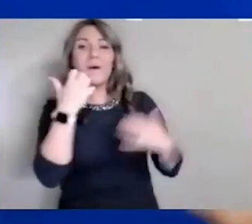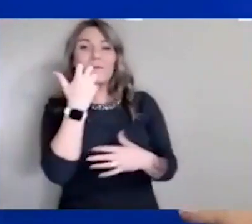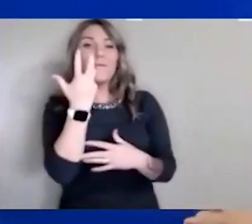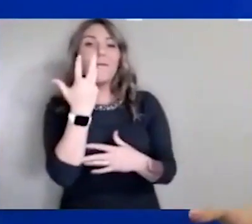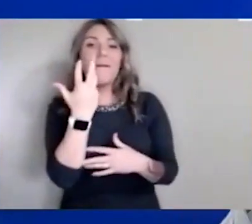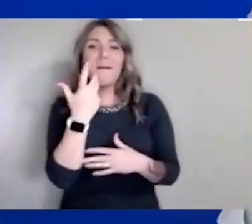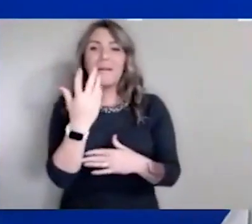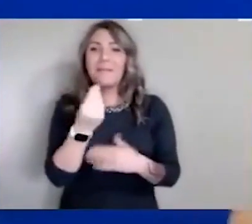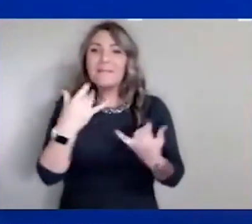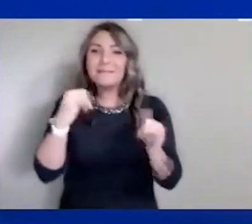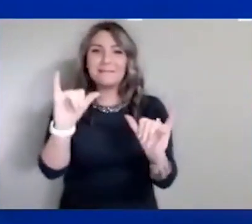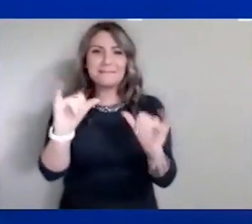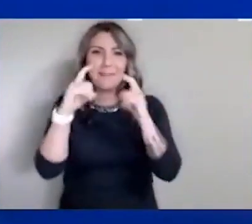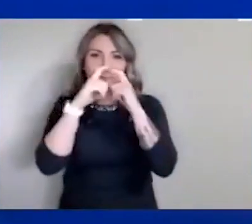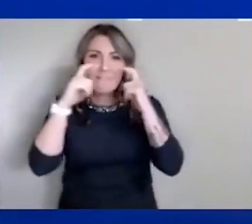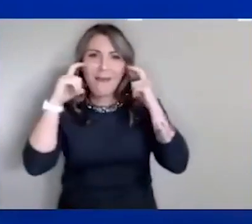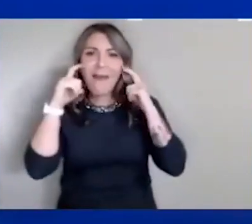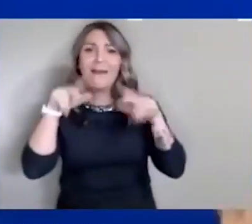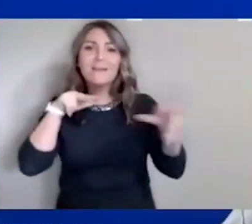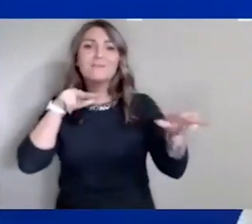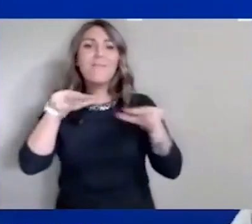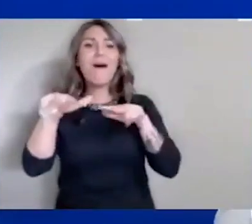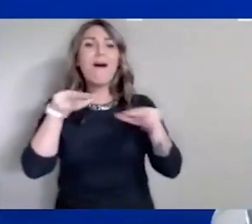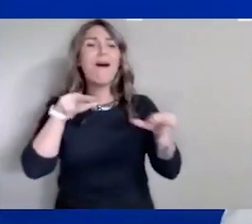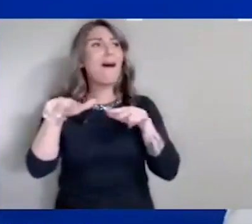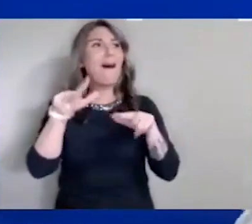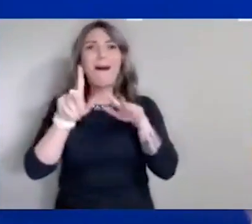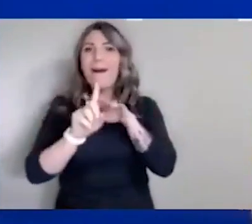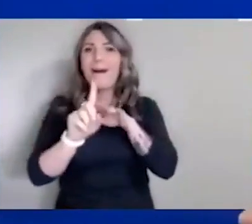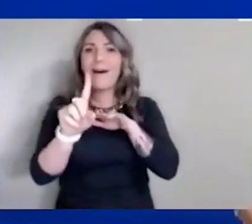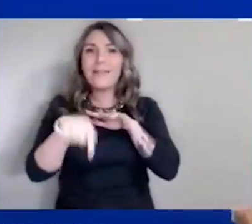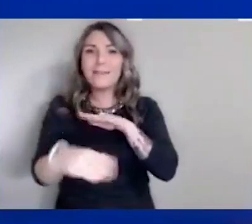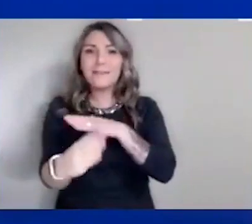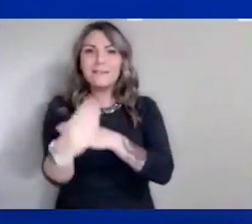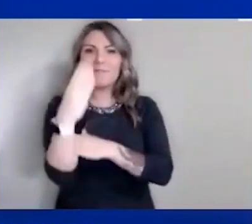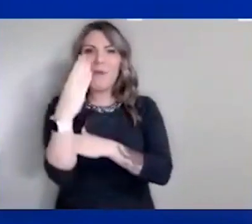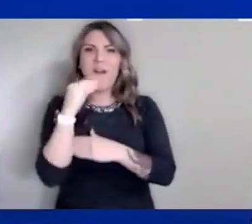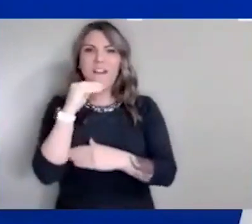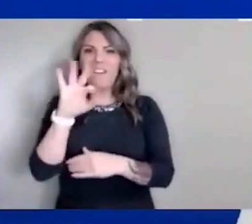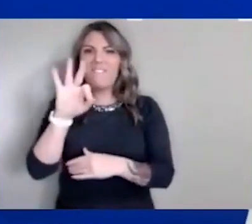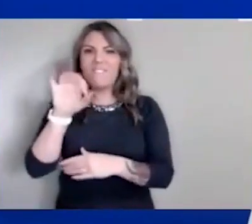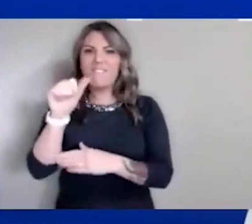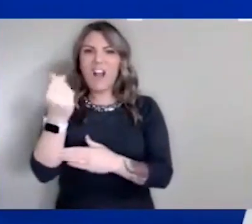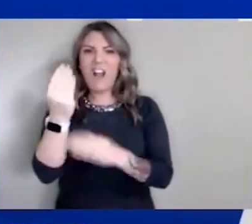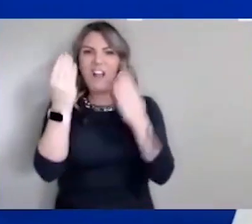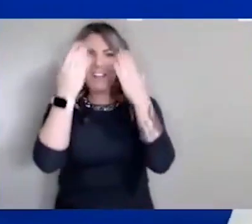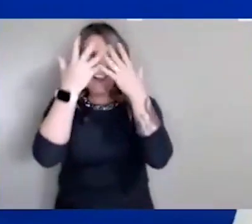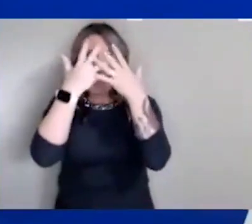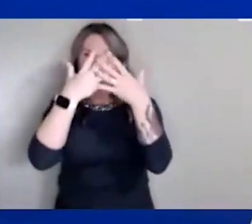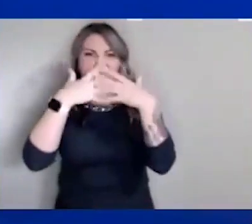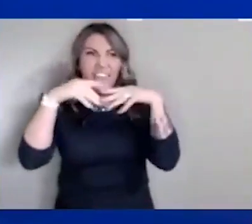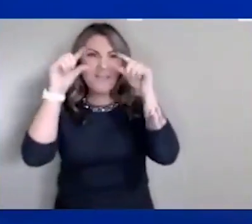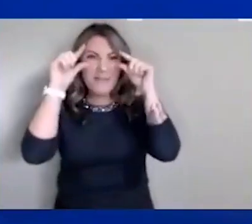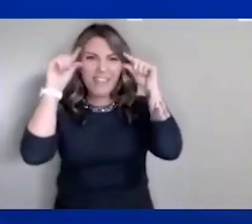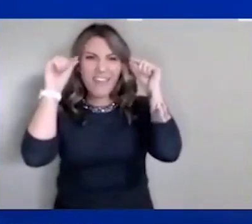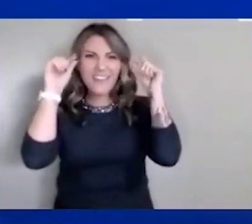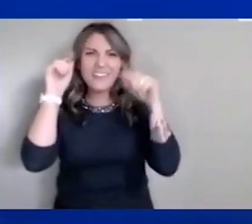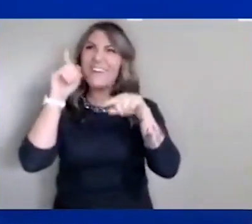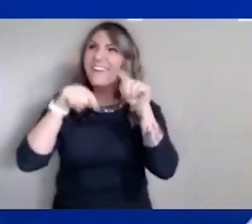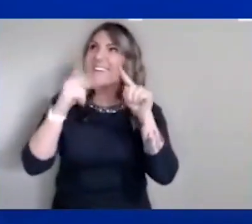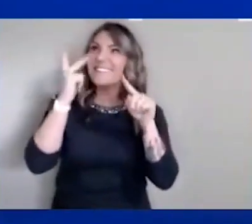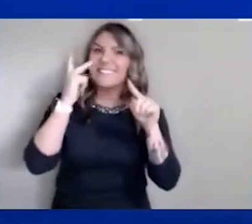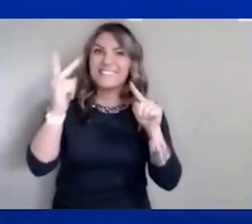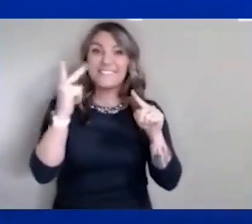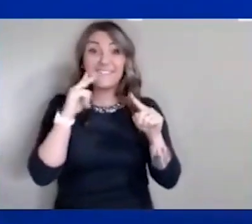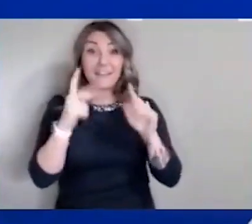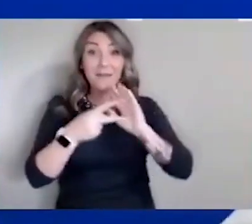wearing a mask, and I'm walking in this morning, and it fogged up completely because the humidity was out there, so I couldn't see anything out of my glasses, which means